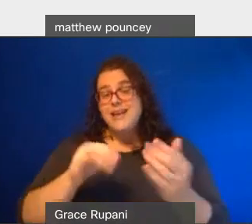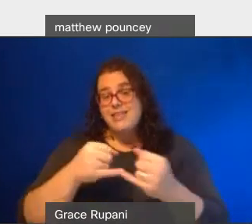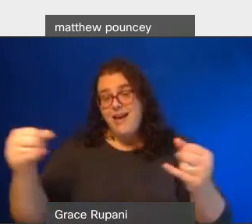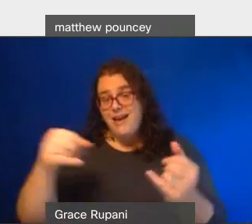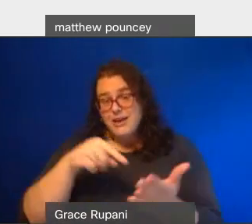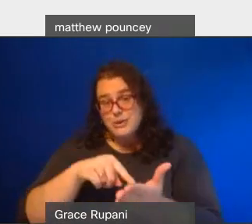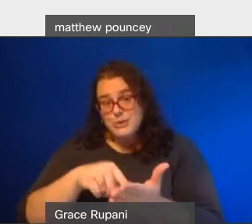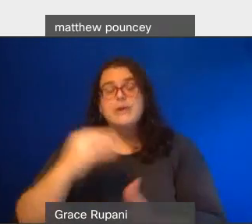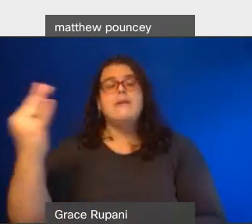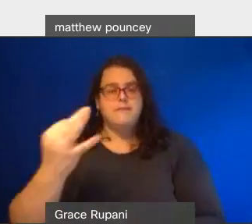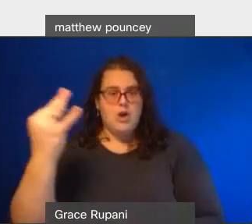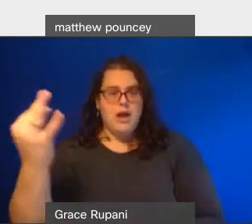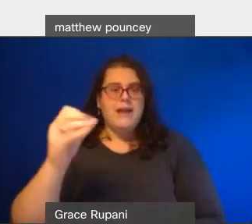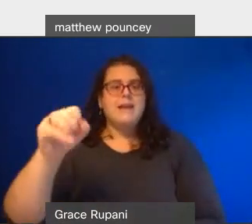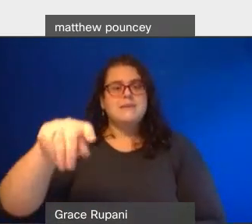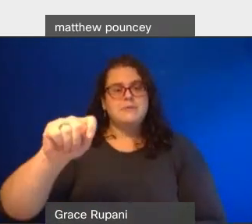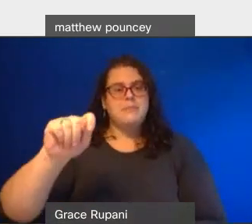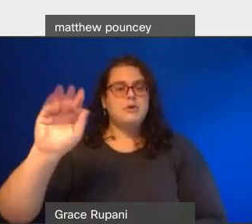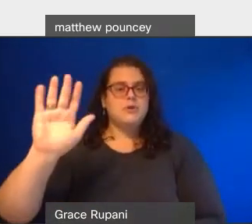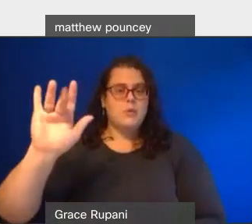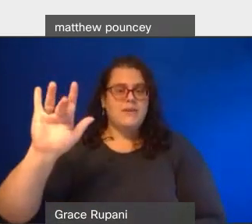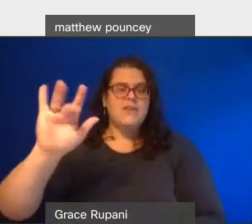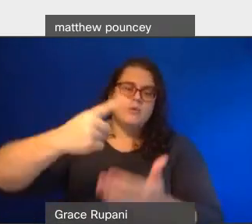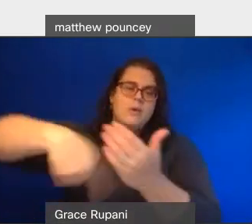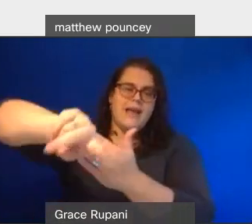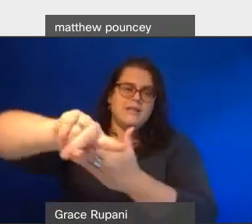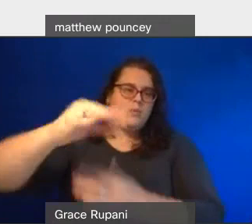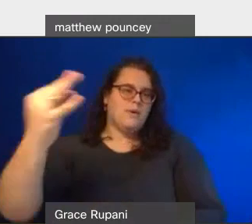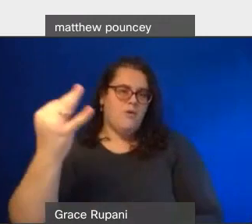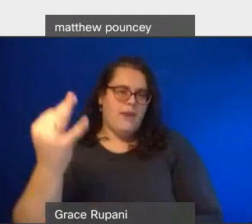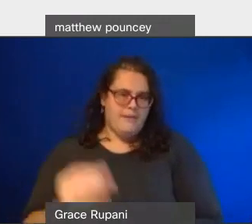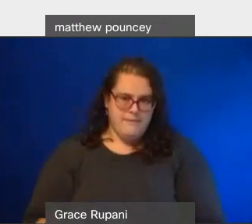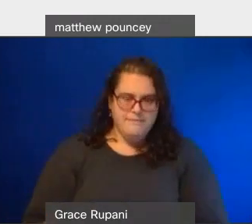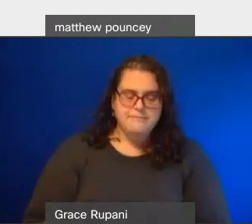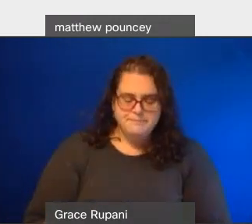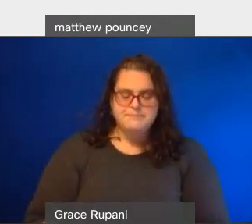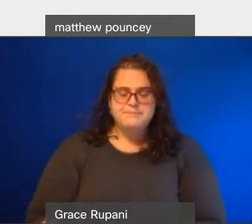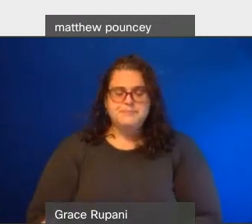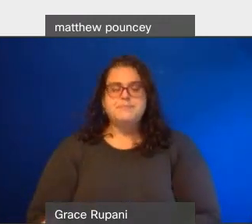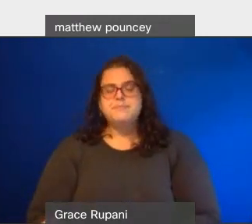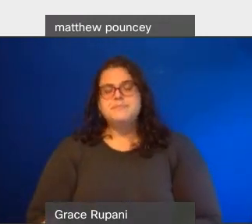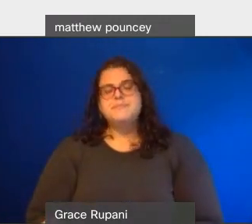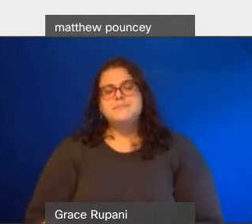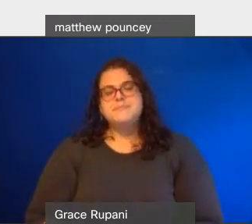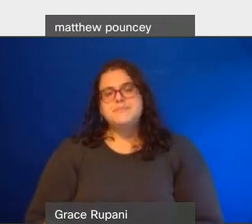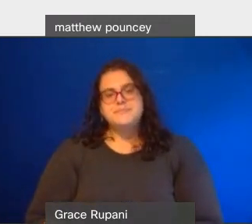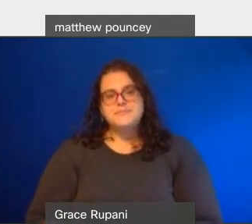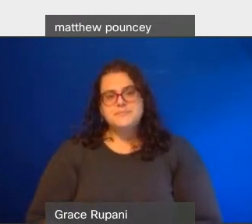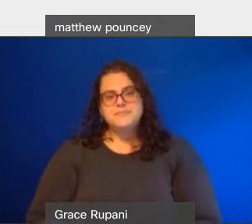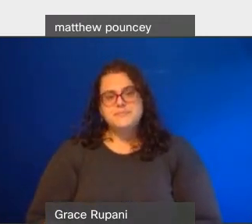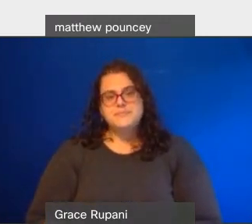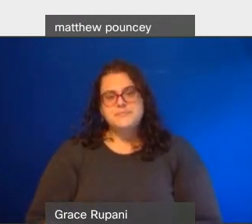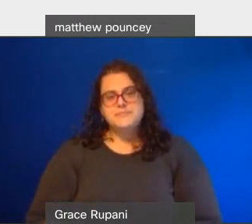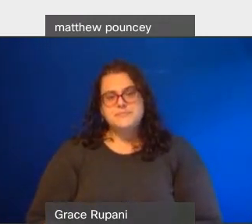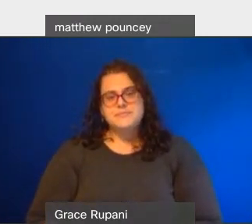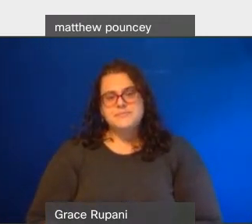the 25th. We've reached out to, on another open item, we have